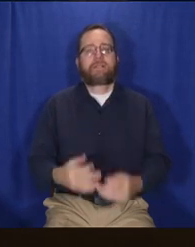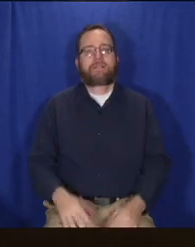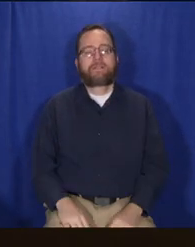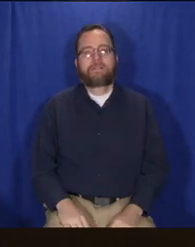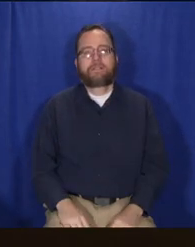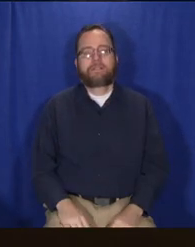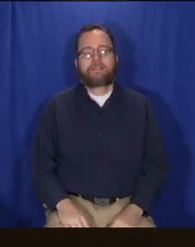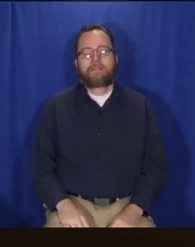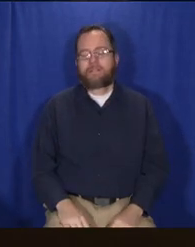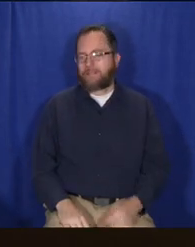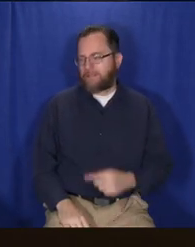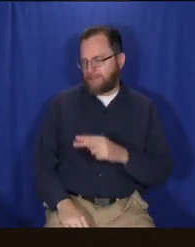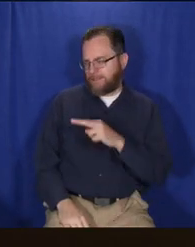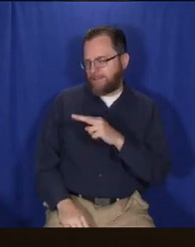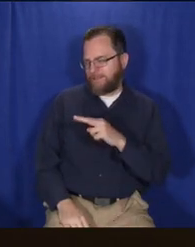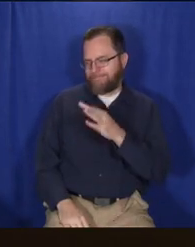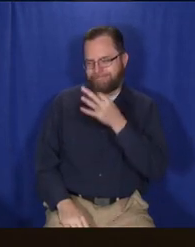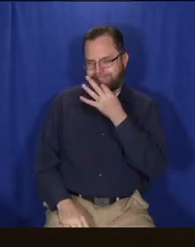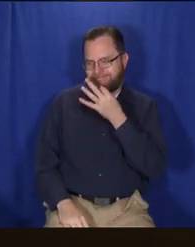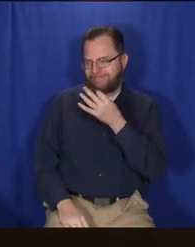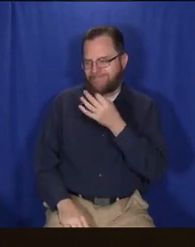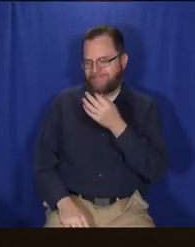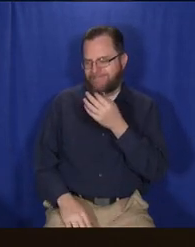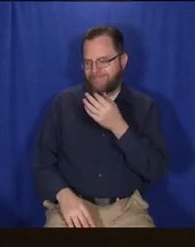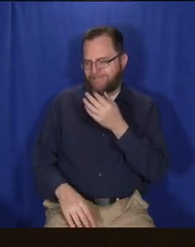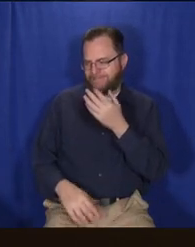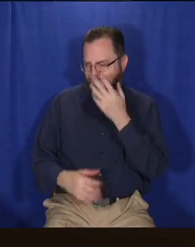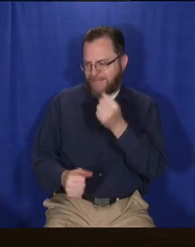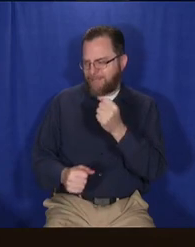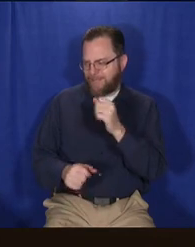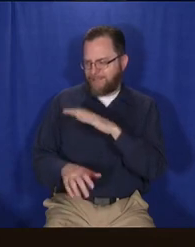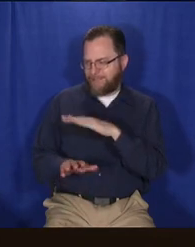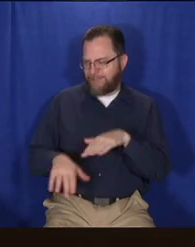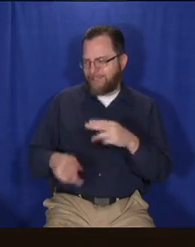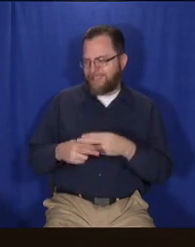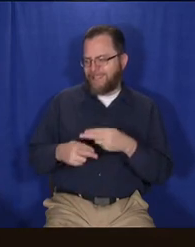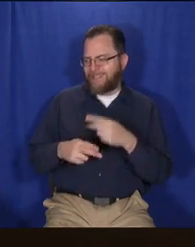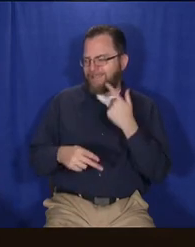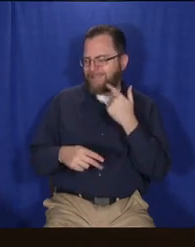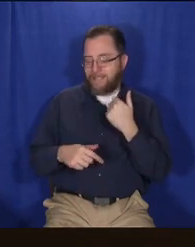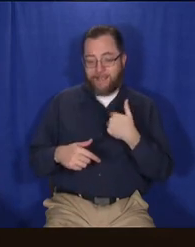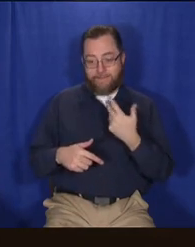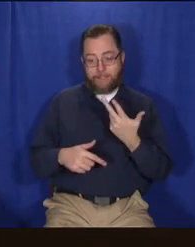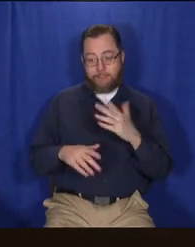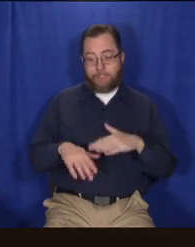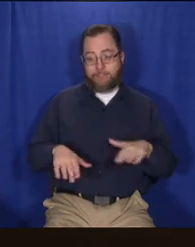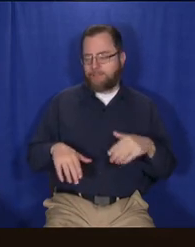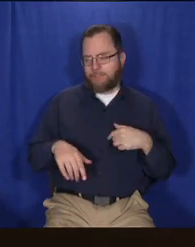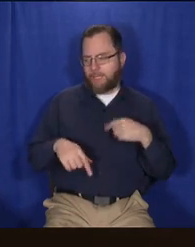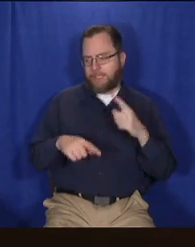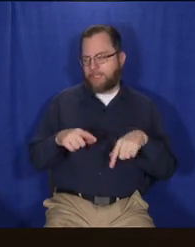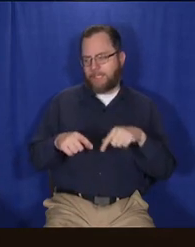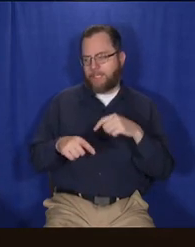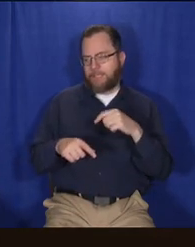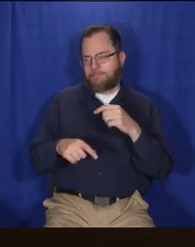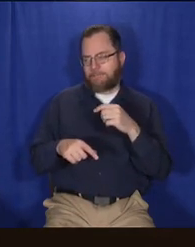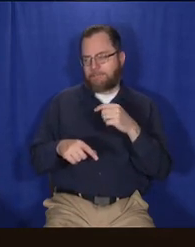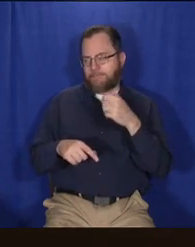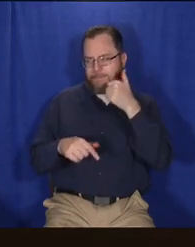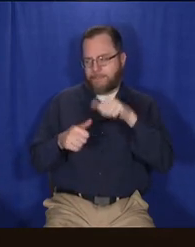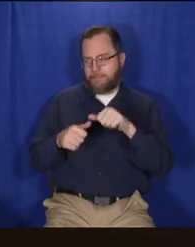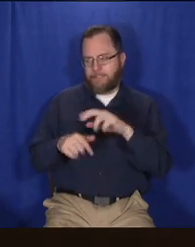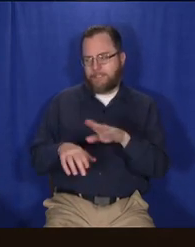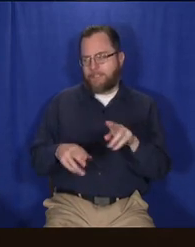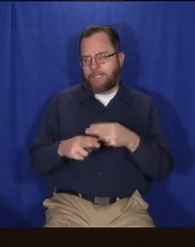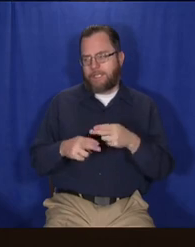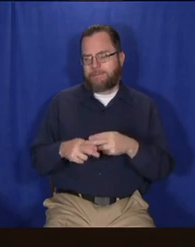their names. So I don't know how you just did that. So you mentioned Bettina being a new addition to your family. And I